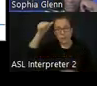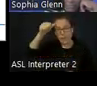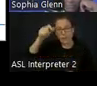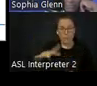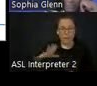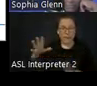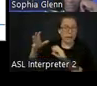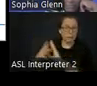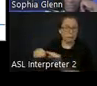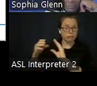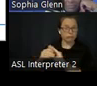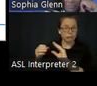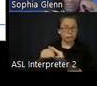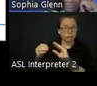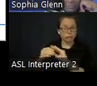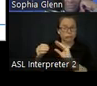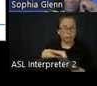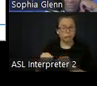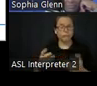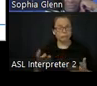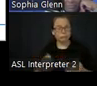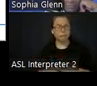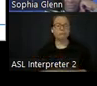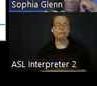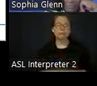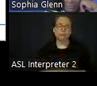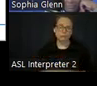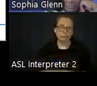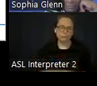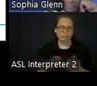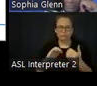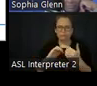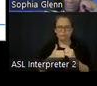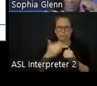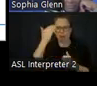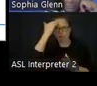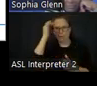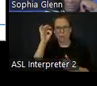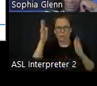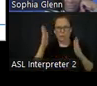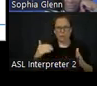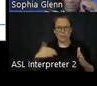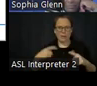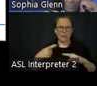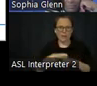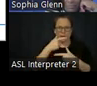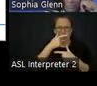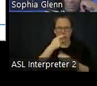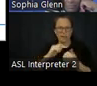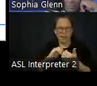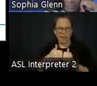head. A, how would we know if they had conflicts of interest? How would we know